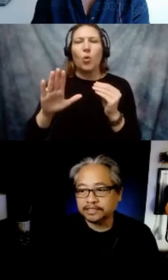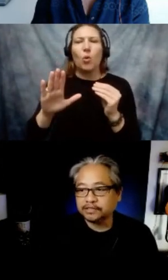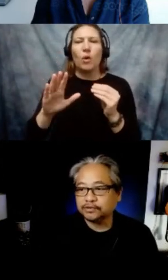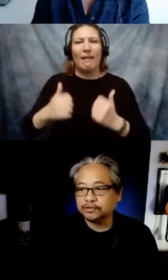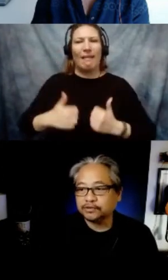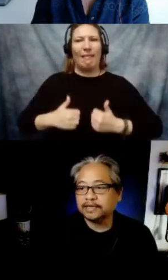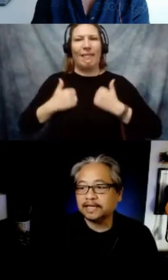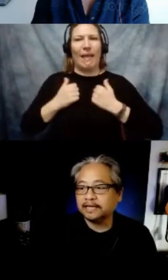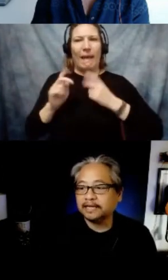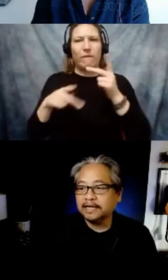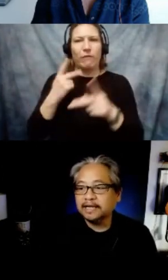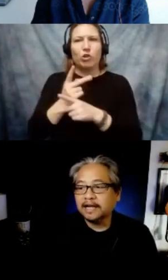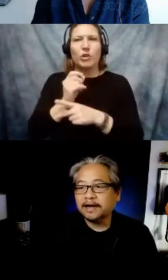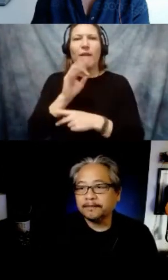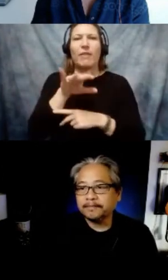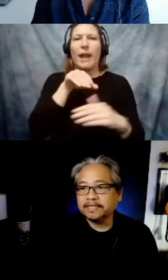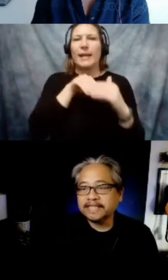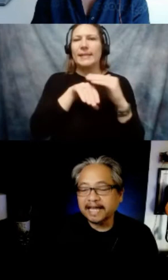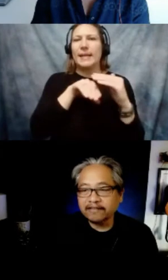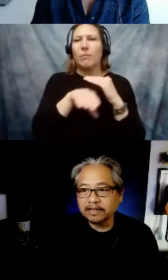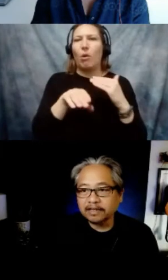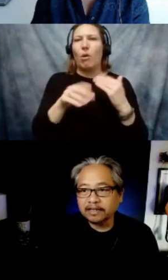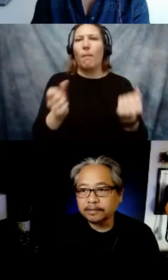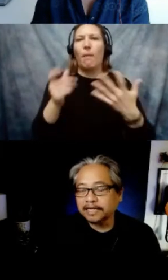anywhere, or is that something that you can share?